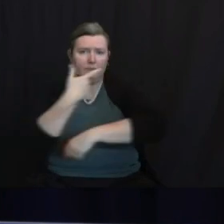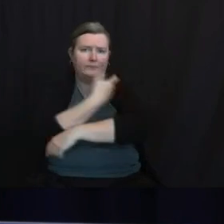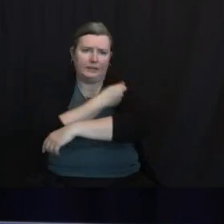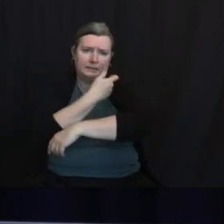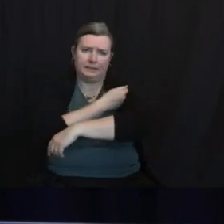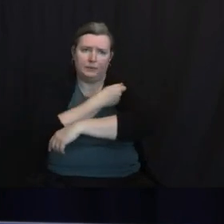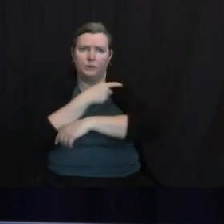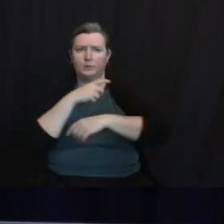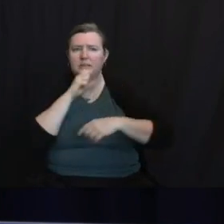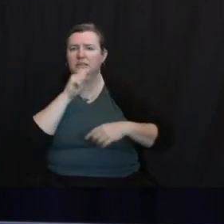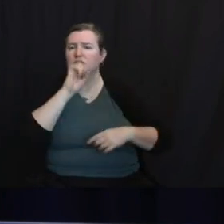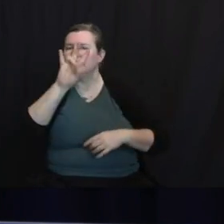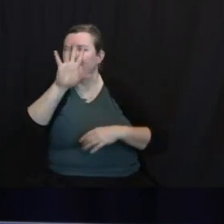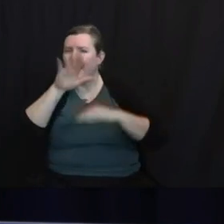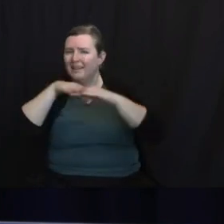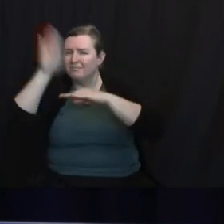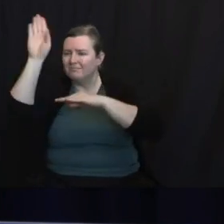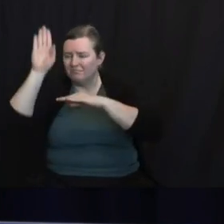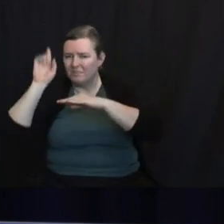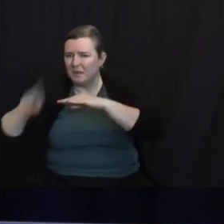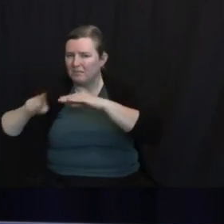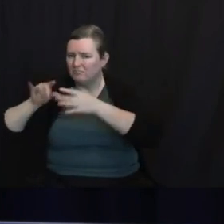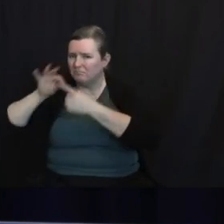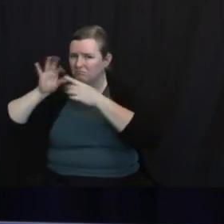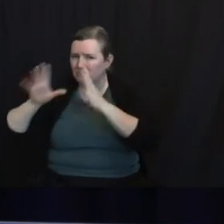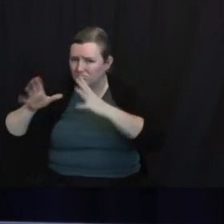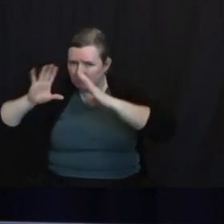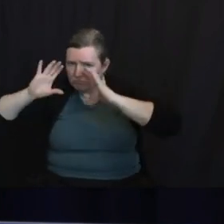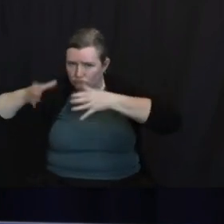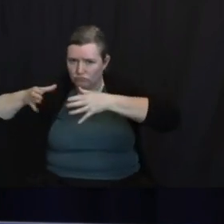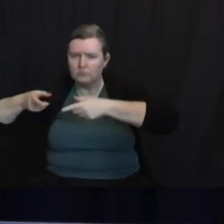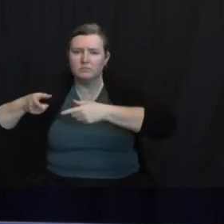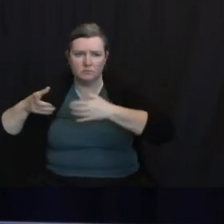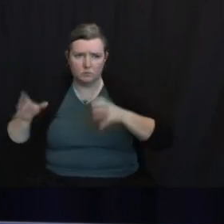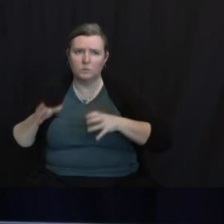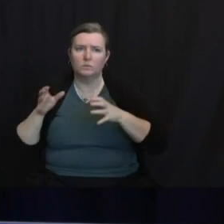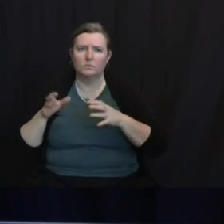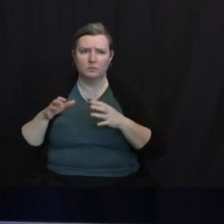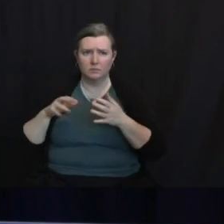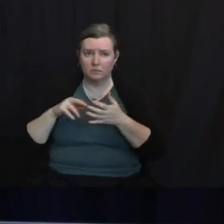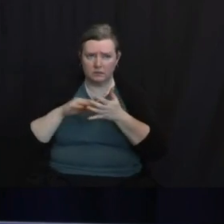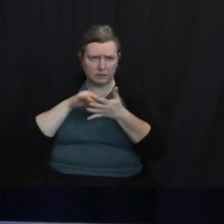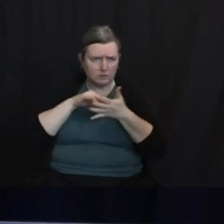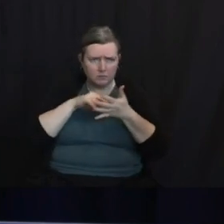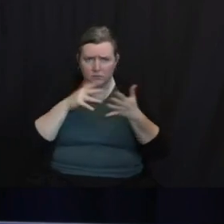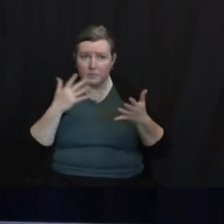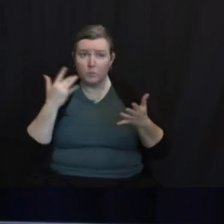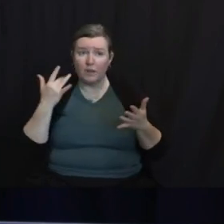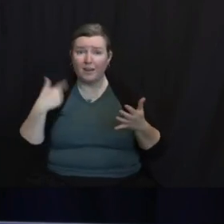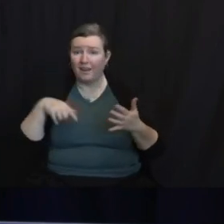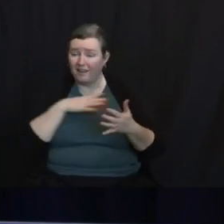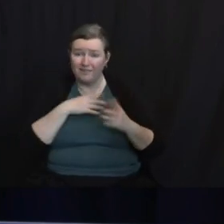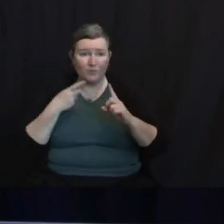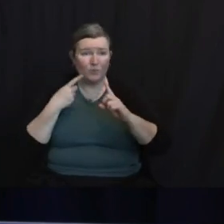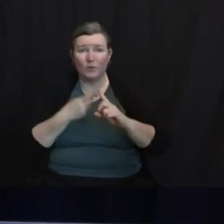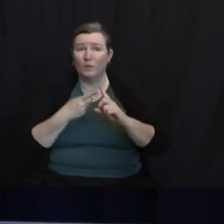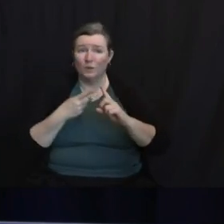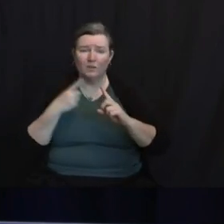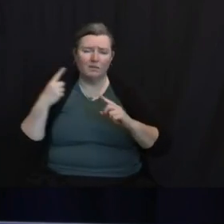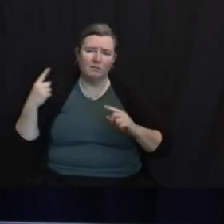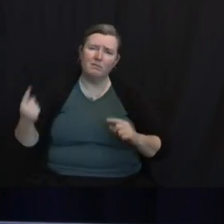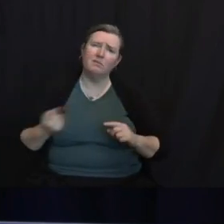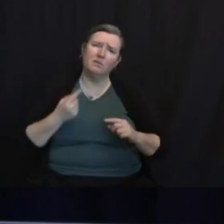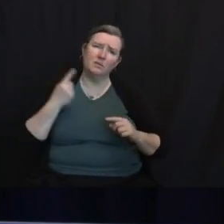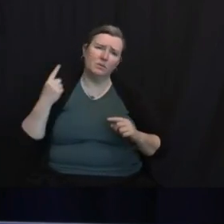older. We did that because our main goal through our vaccination program will always be, first and foremost, to